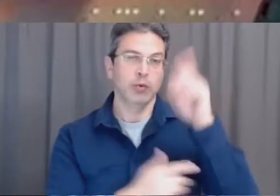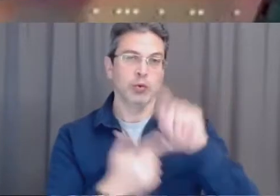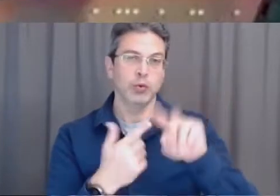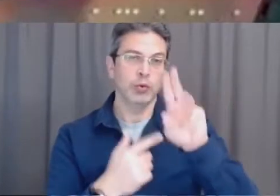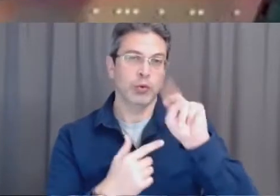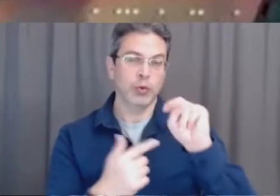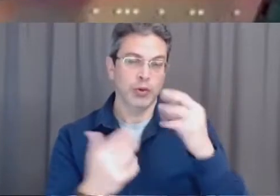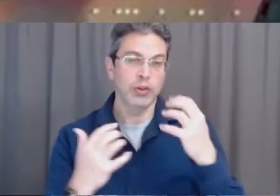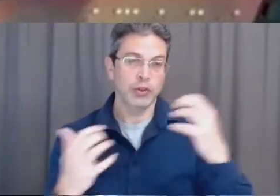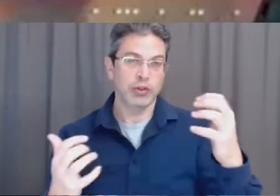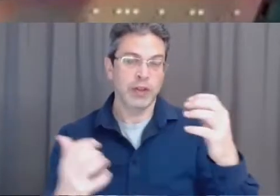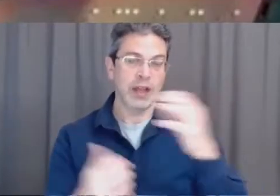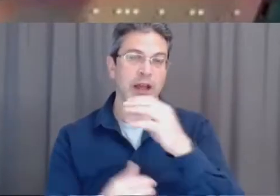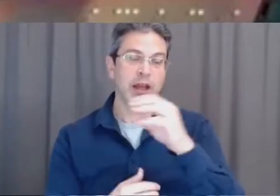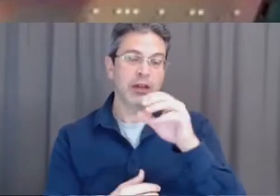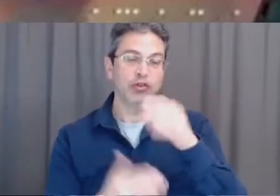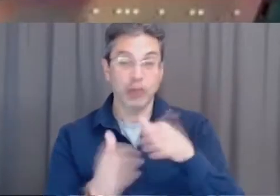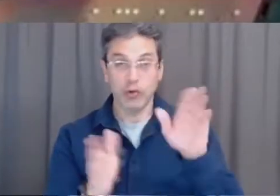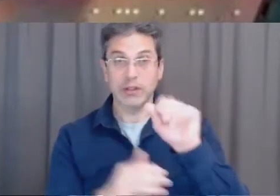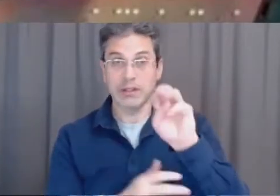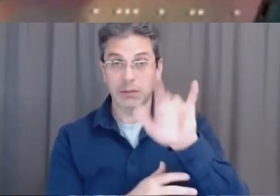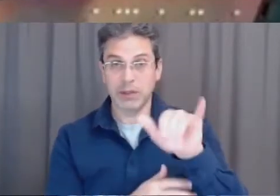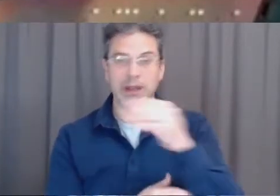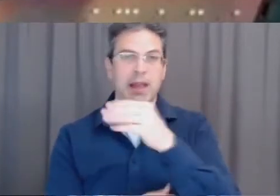UN Conference on Disarmament.